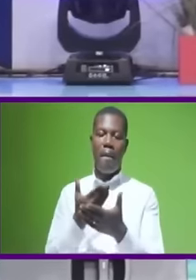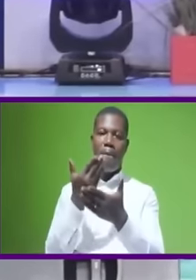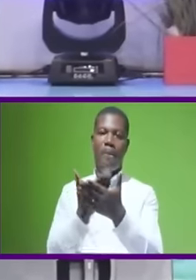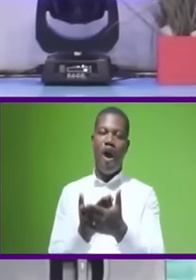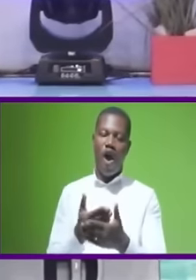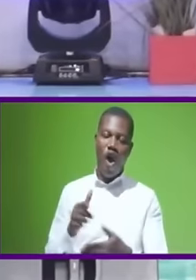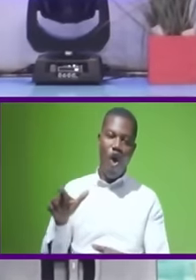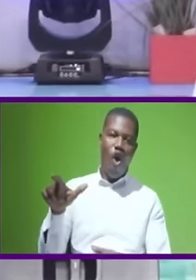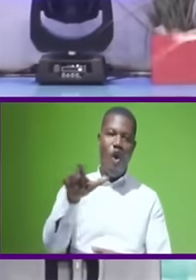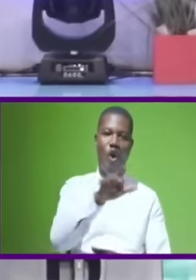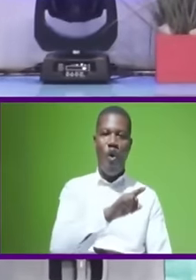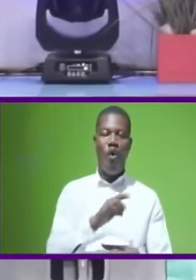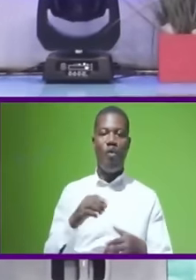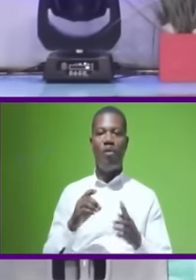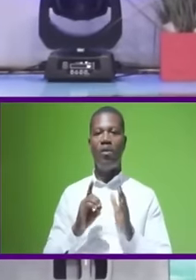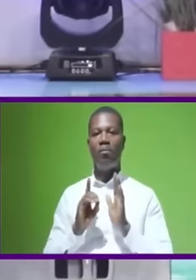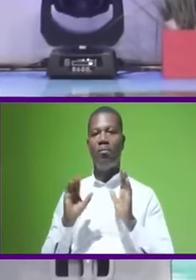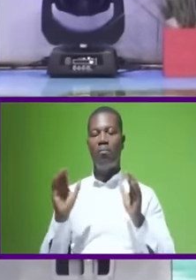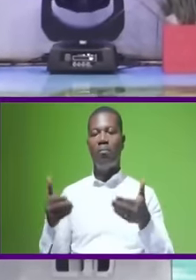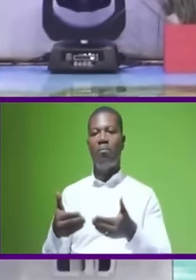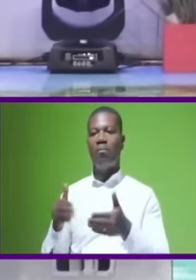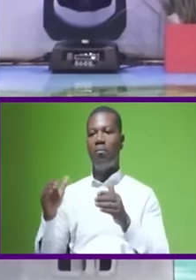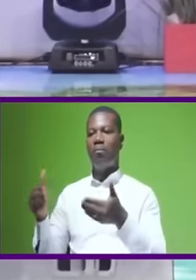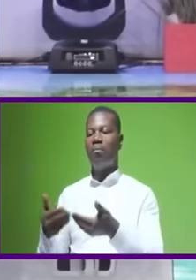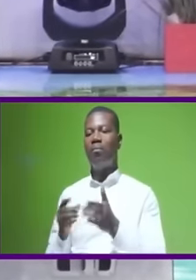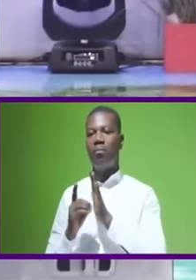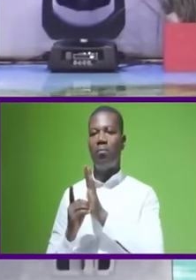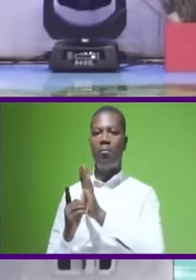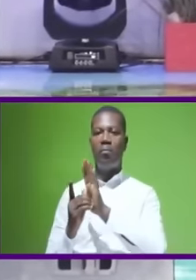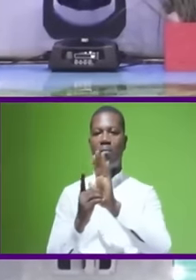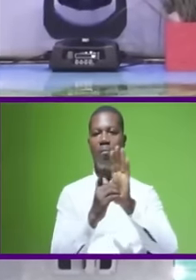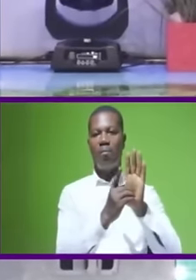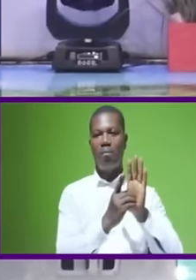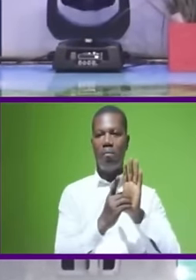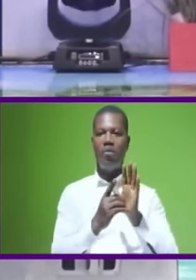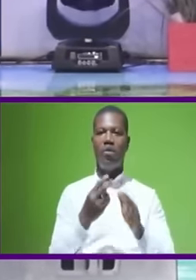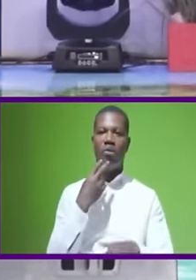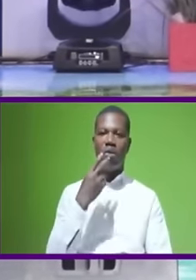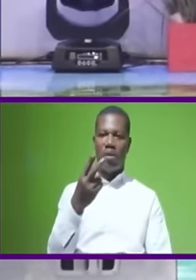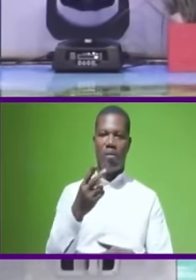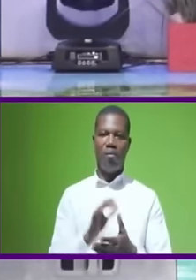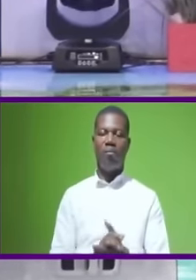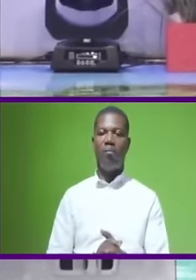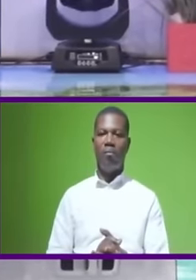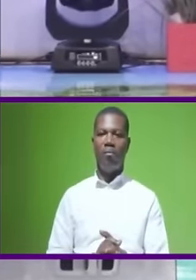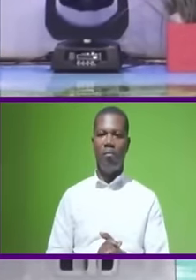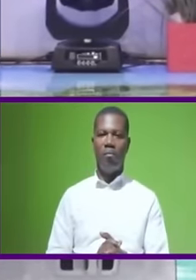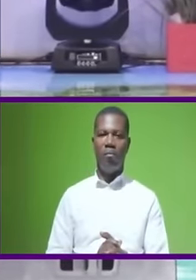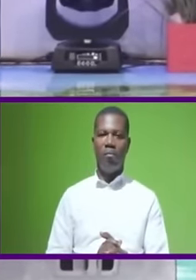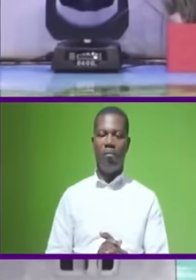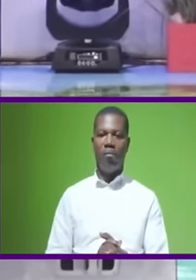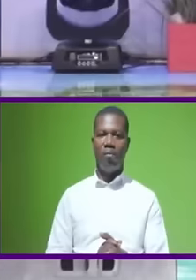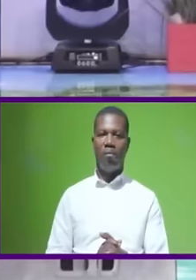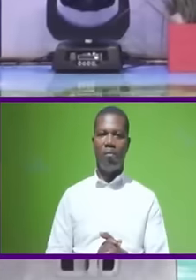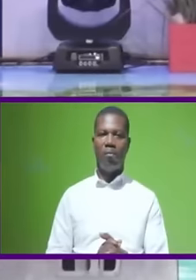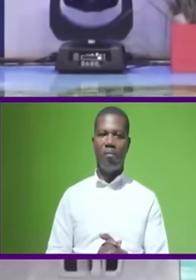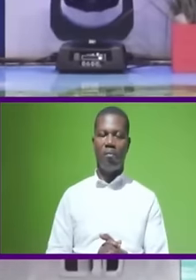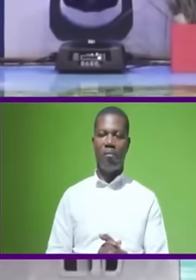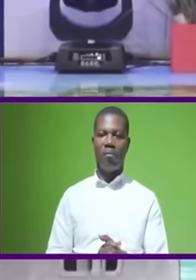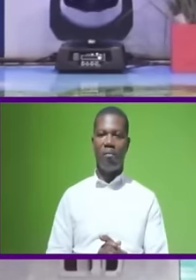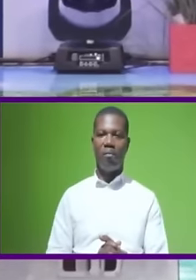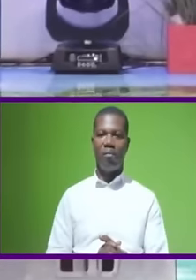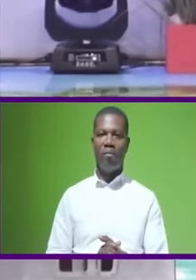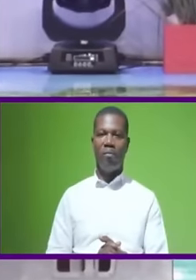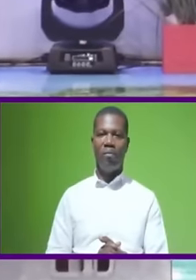Me demonstrate ya mamuehono. So please, I am demonstrating for all of you to see.